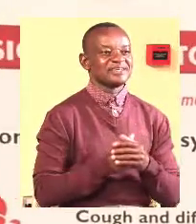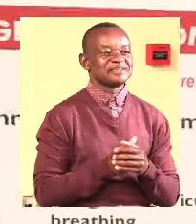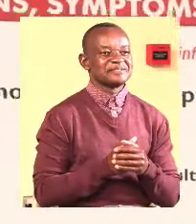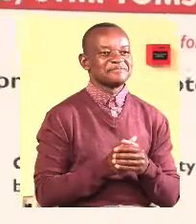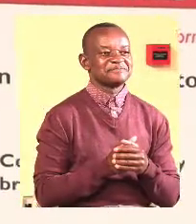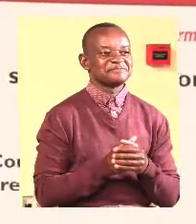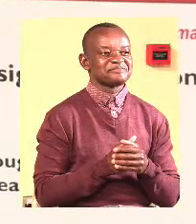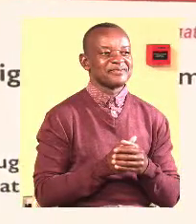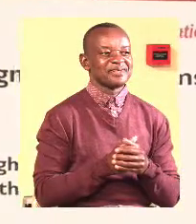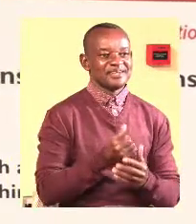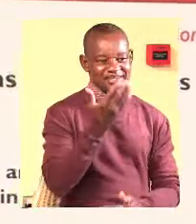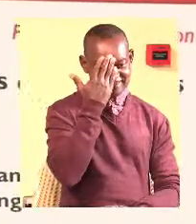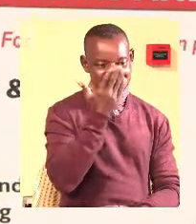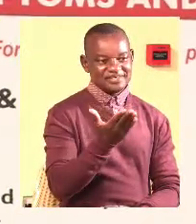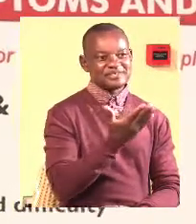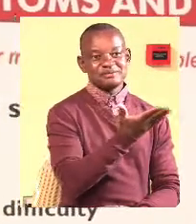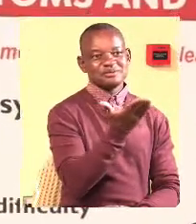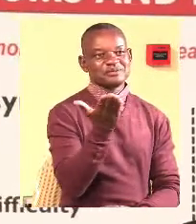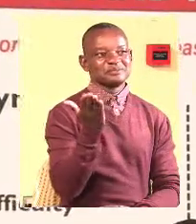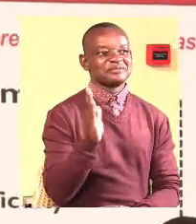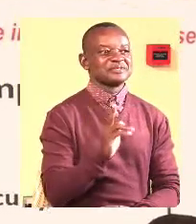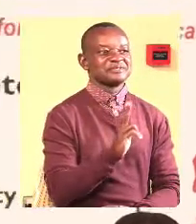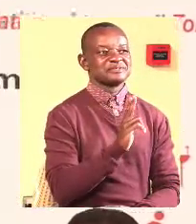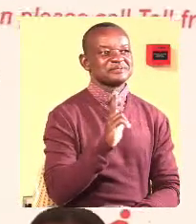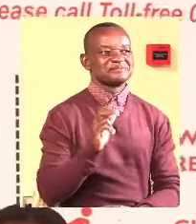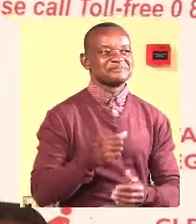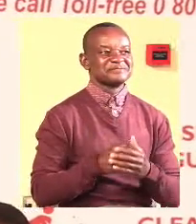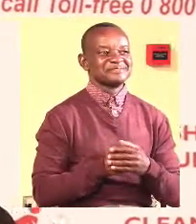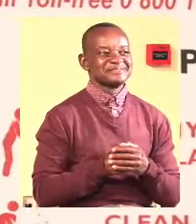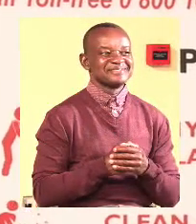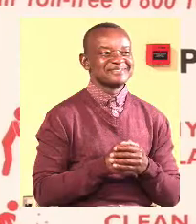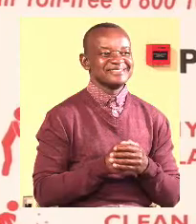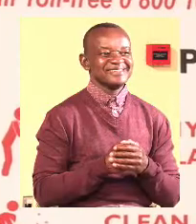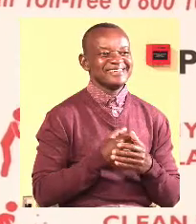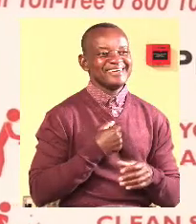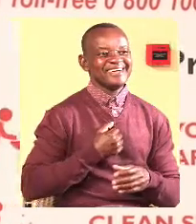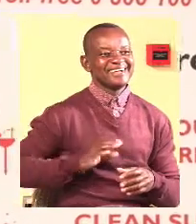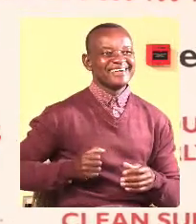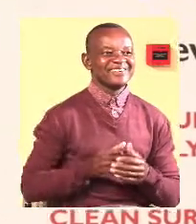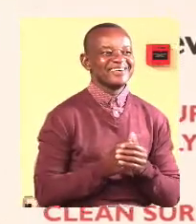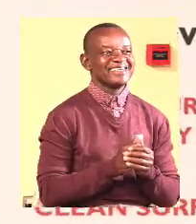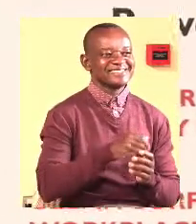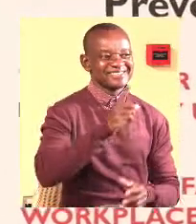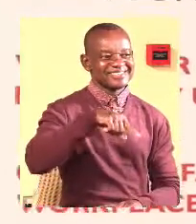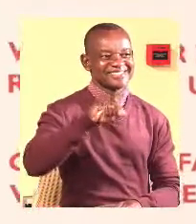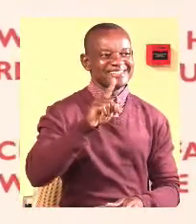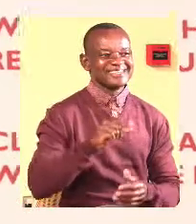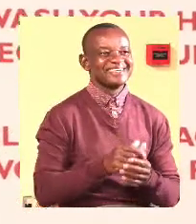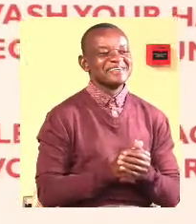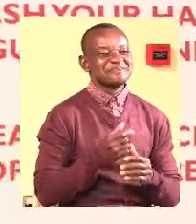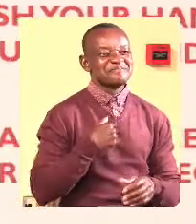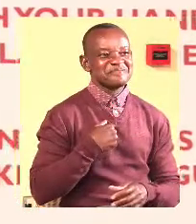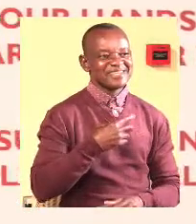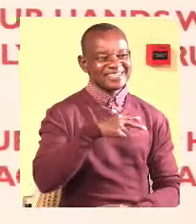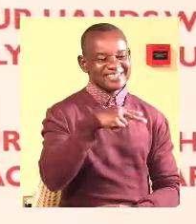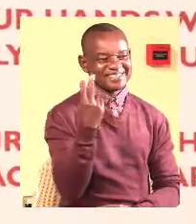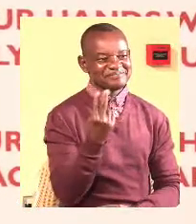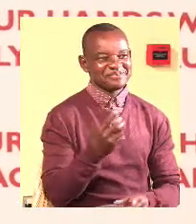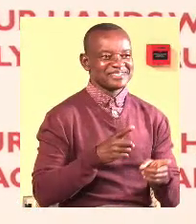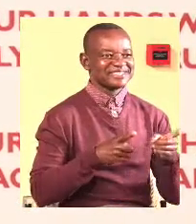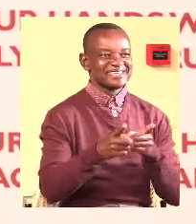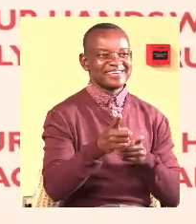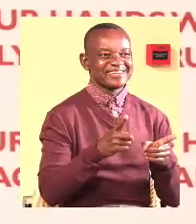everyone. And let me just correct you that I'm not the Deputy Director. They might get angry if I'm taking the